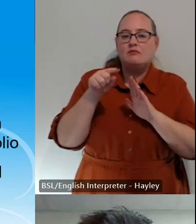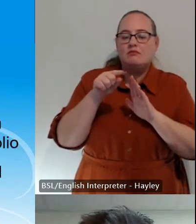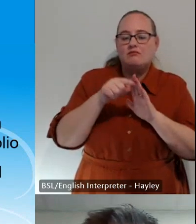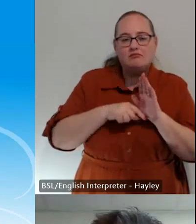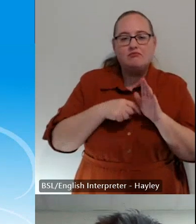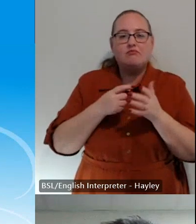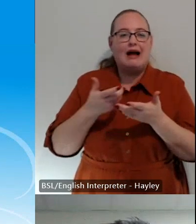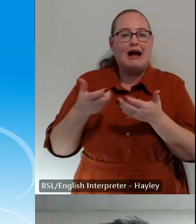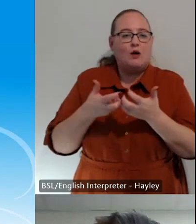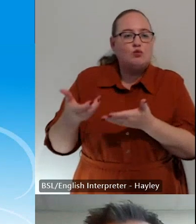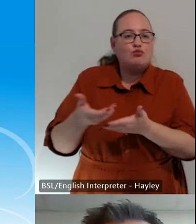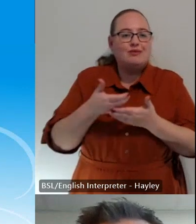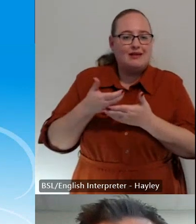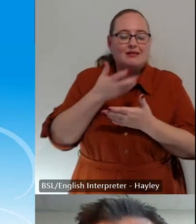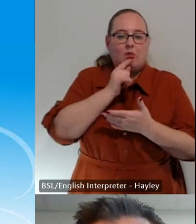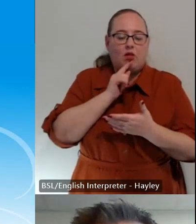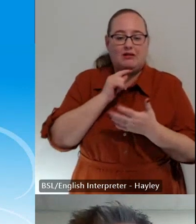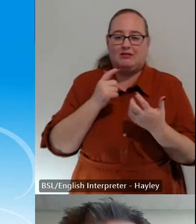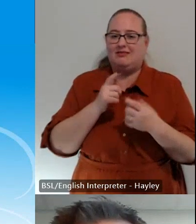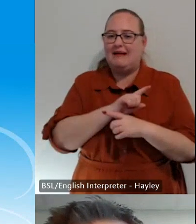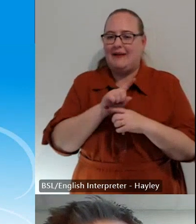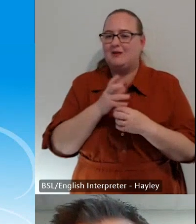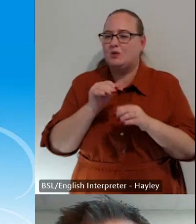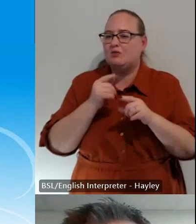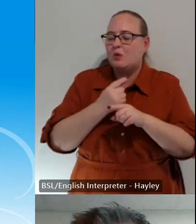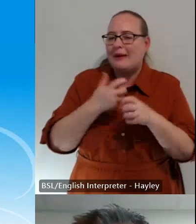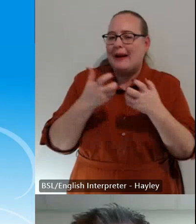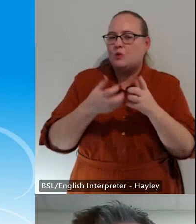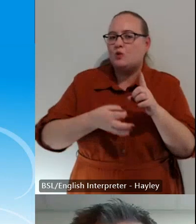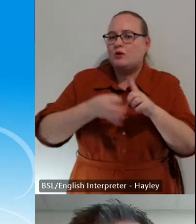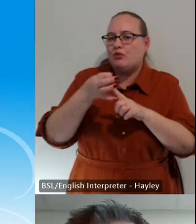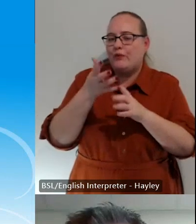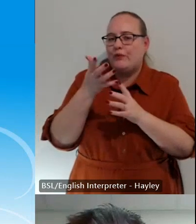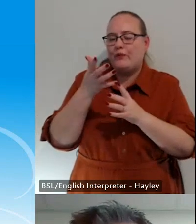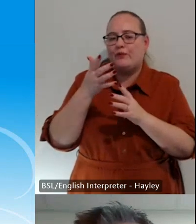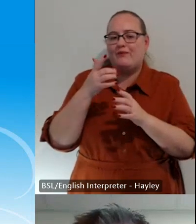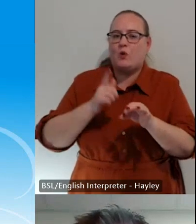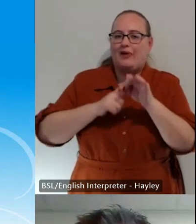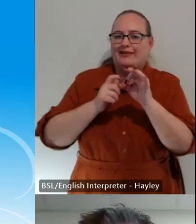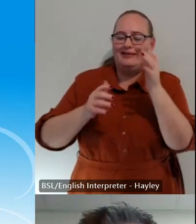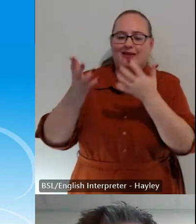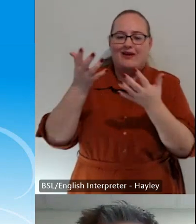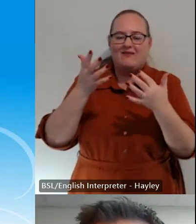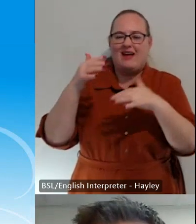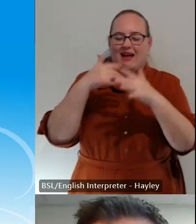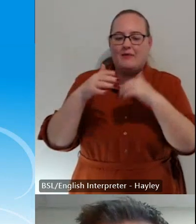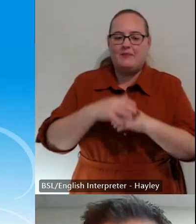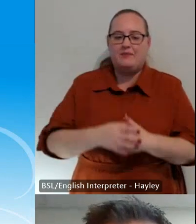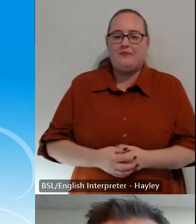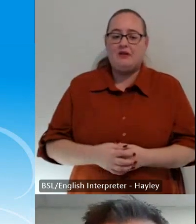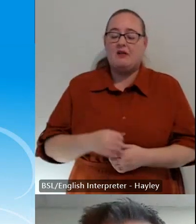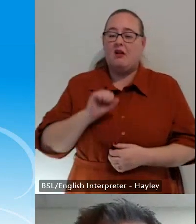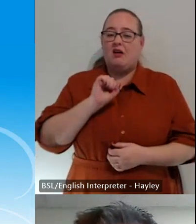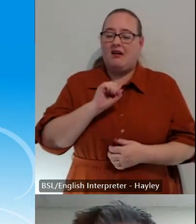today. And this really speaks to the fact that the idea of having multi-layered mitigations against these diseases really seems